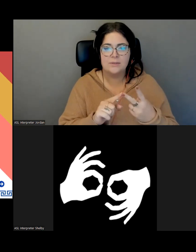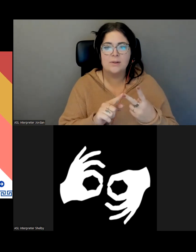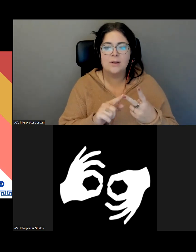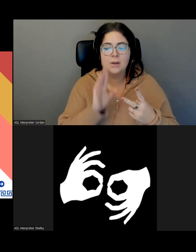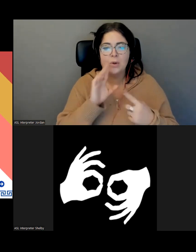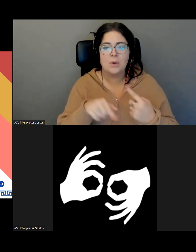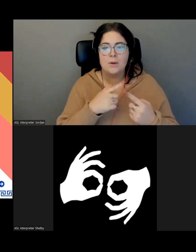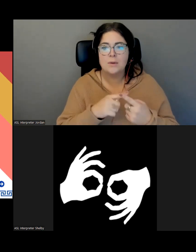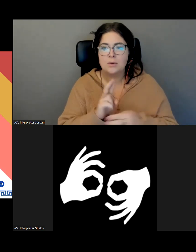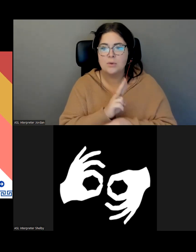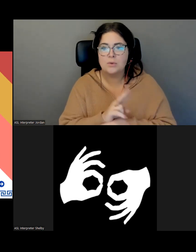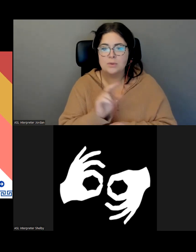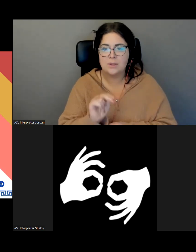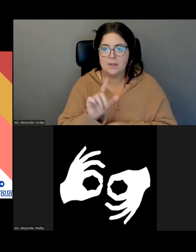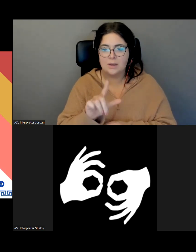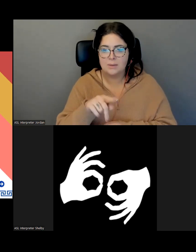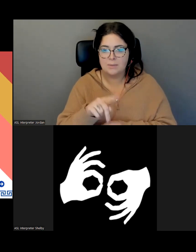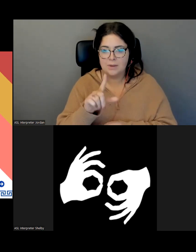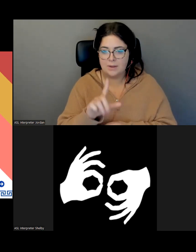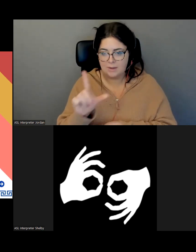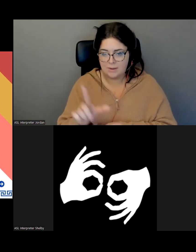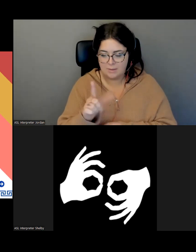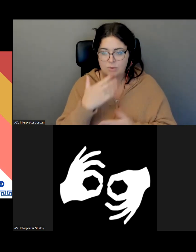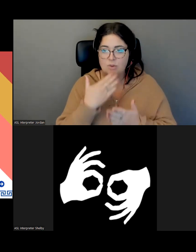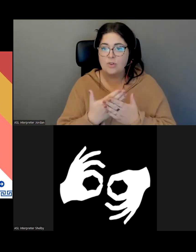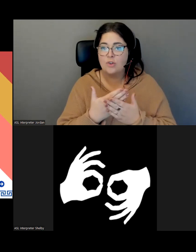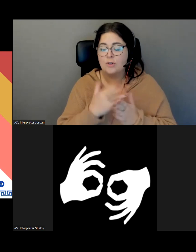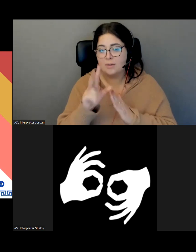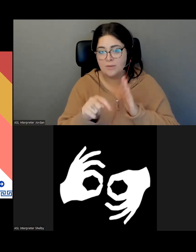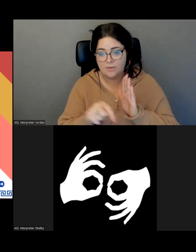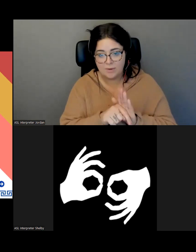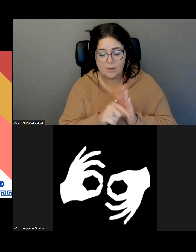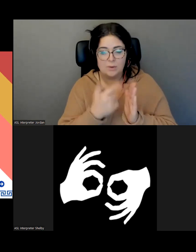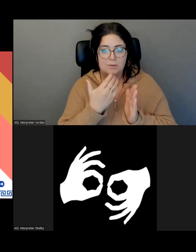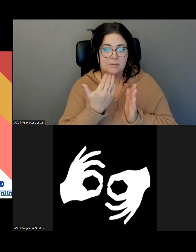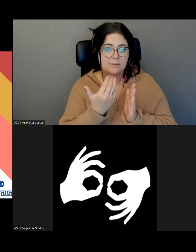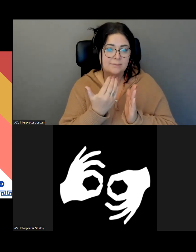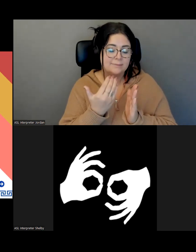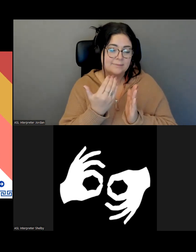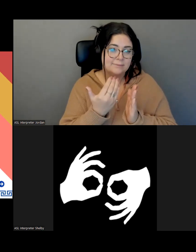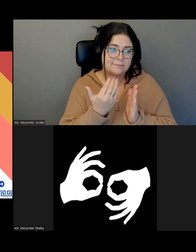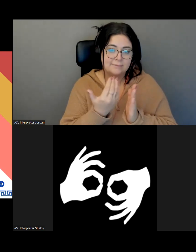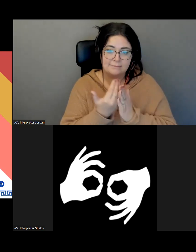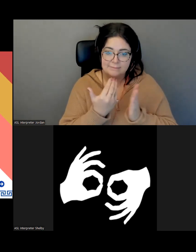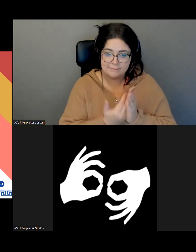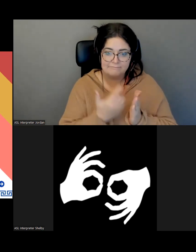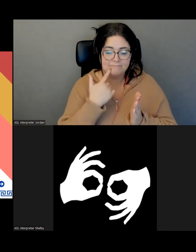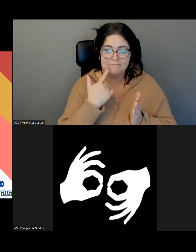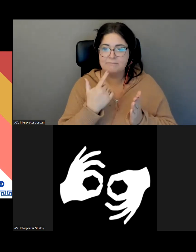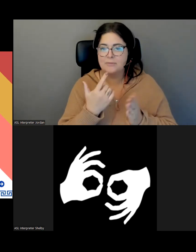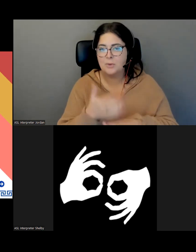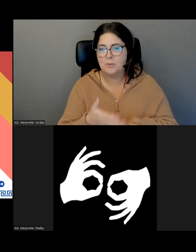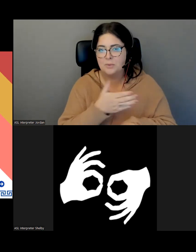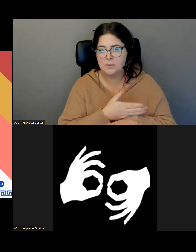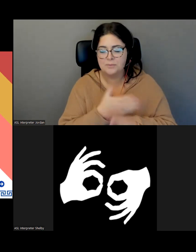how to use NLPL's digital library with helpful videos and lessons and boost your digital skills. So I'll take